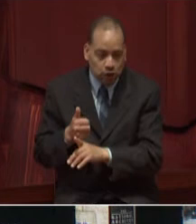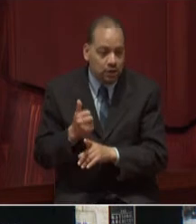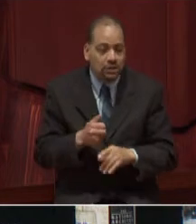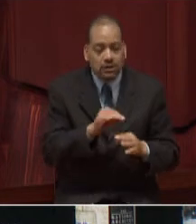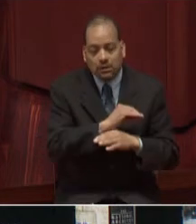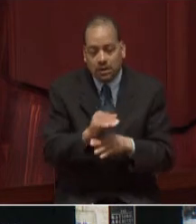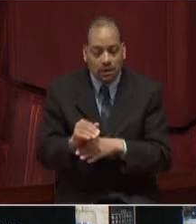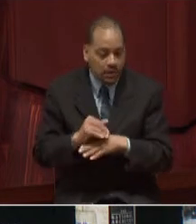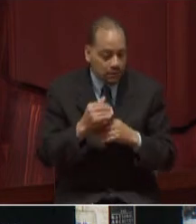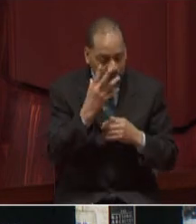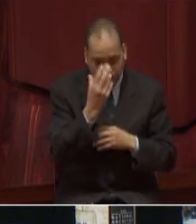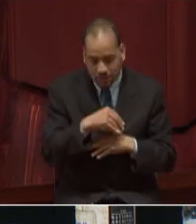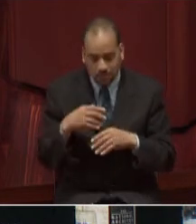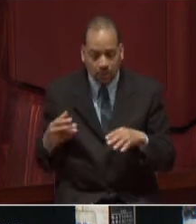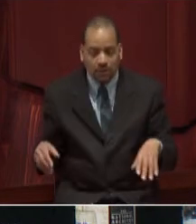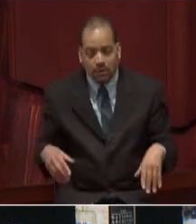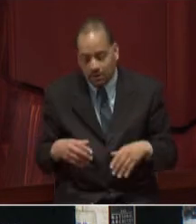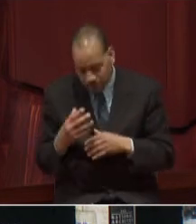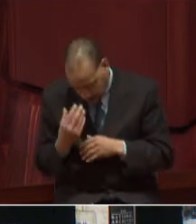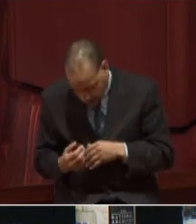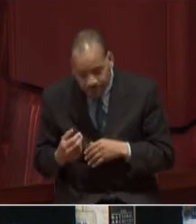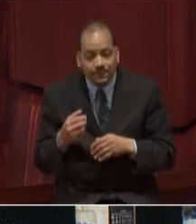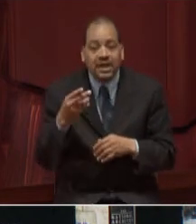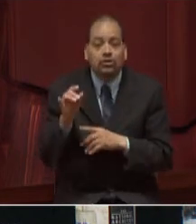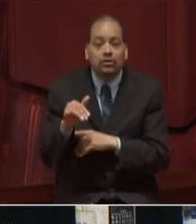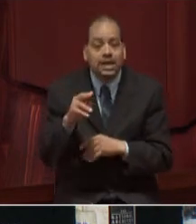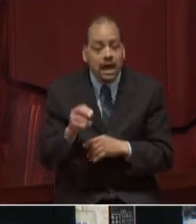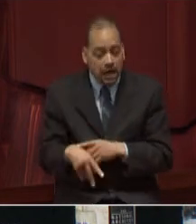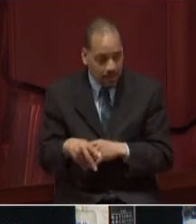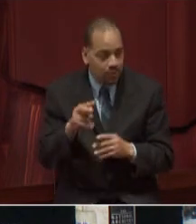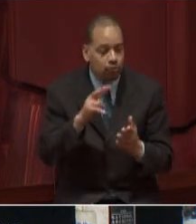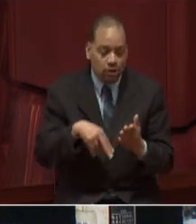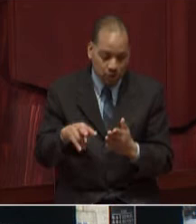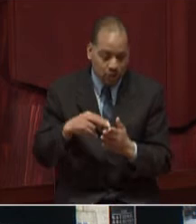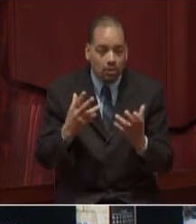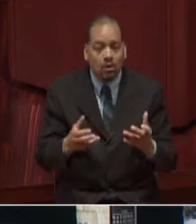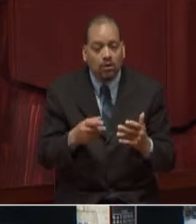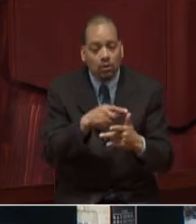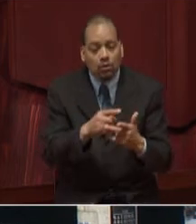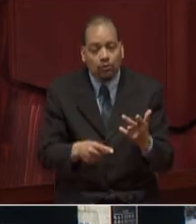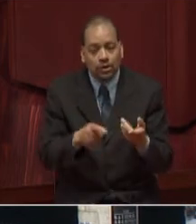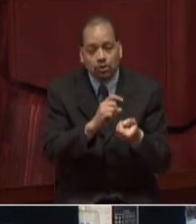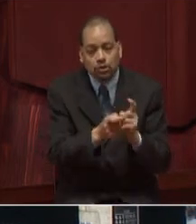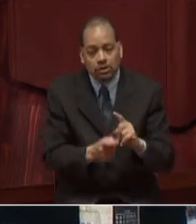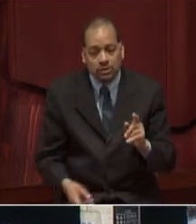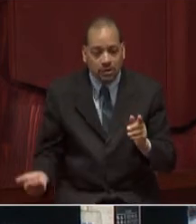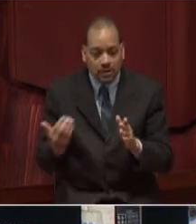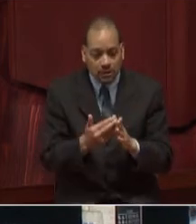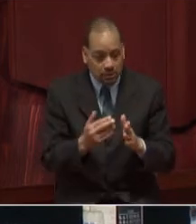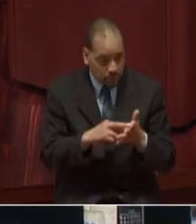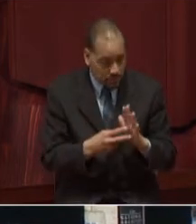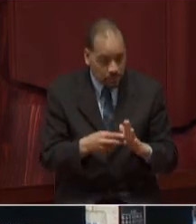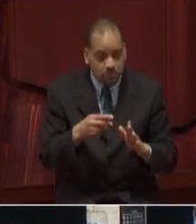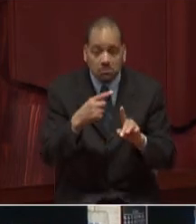napping. He would wake up, he'd look at him, and he'd want all three chains all over again and so on. So this is the absurd. Now, the advantage